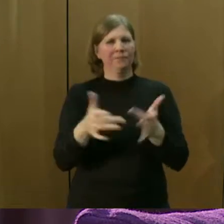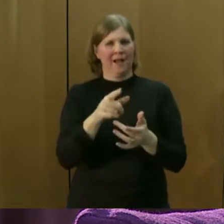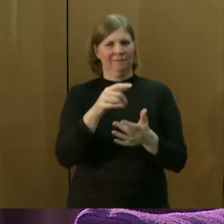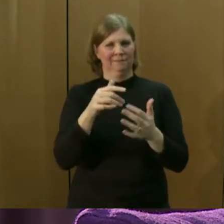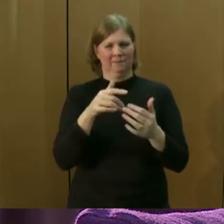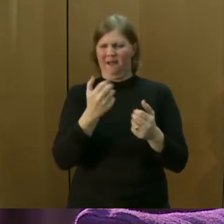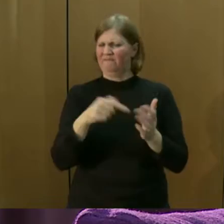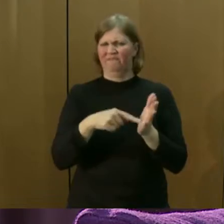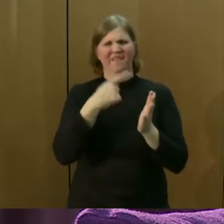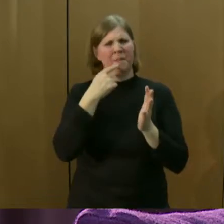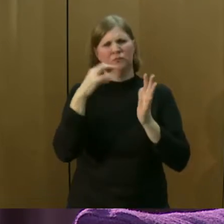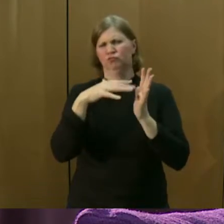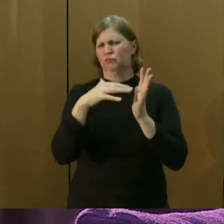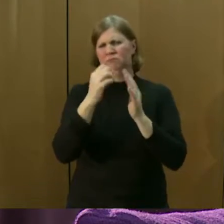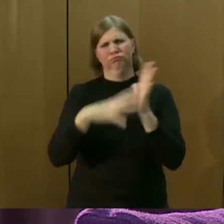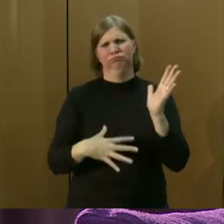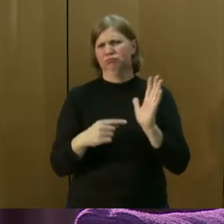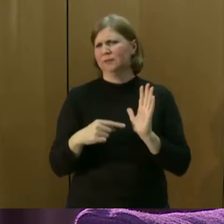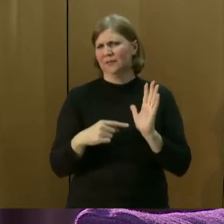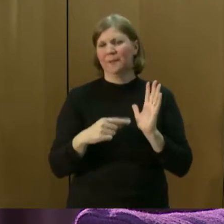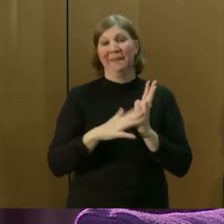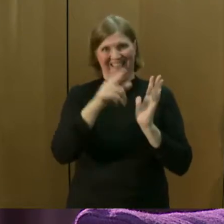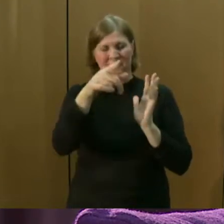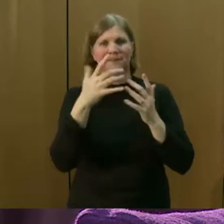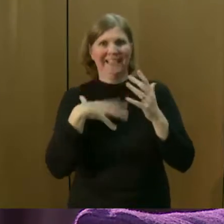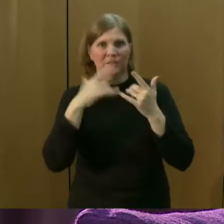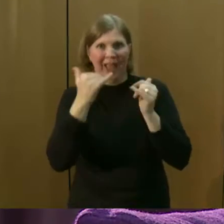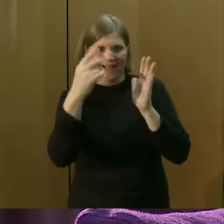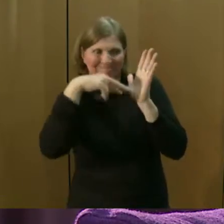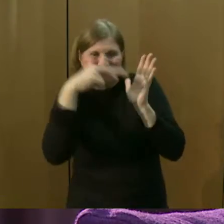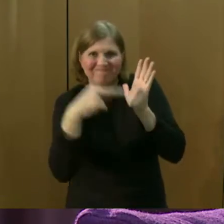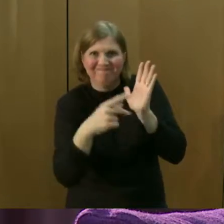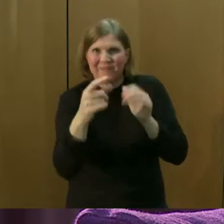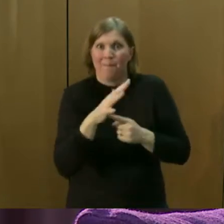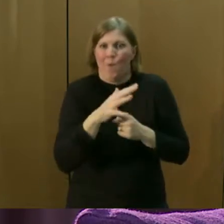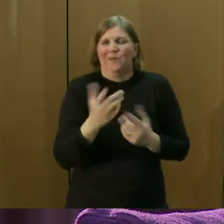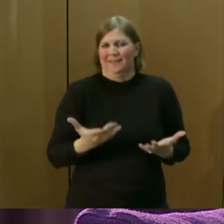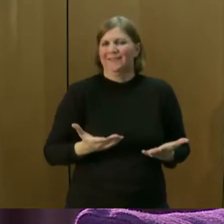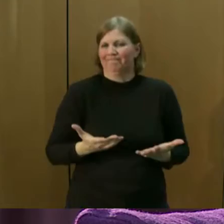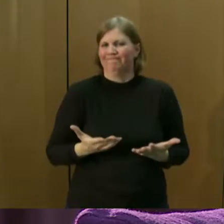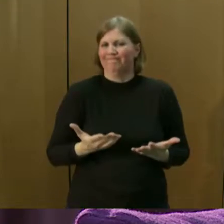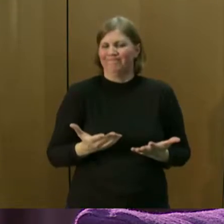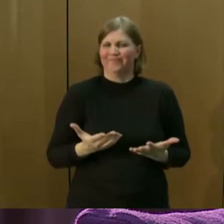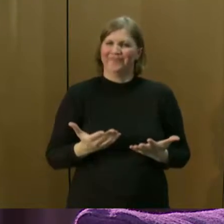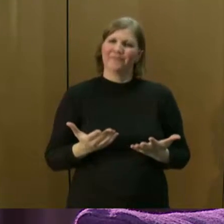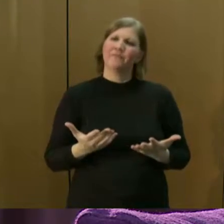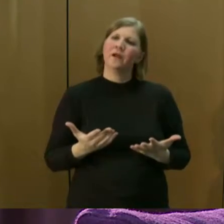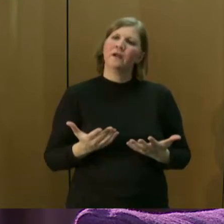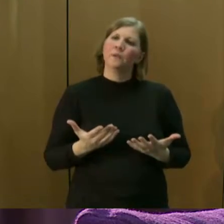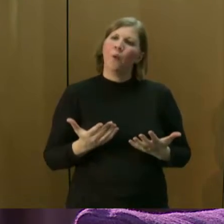important to go to, I think, because you need to first determine what it is that your particular